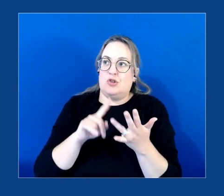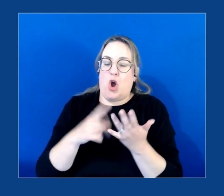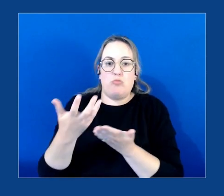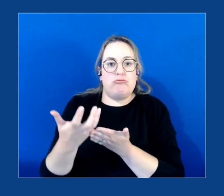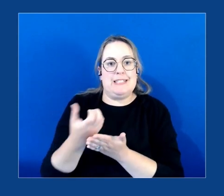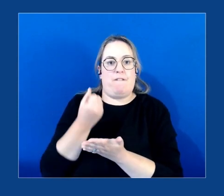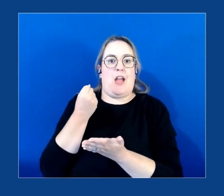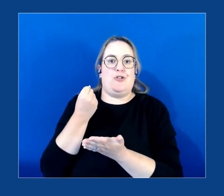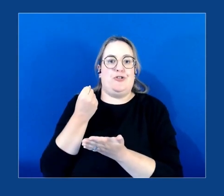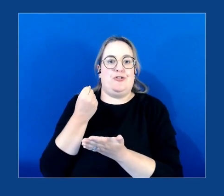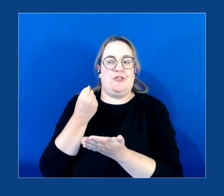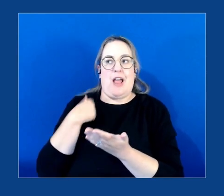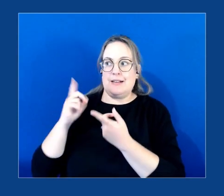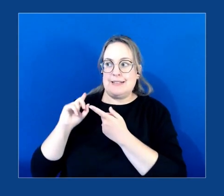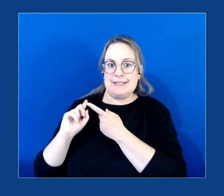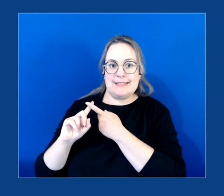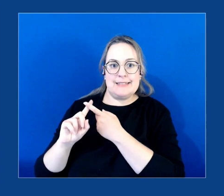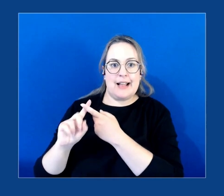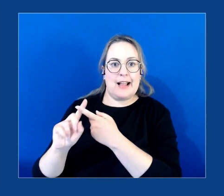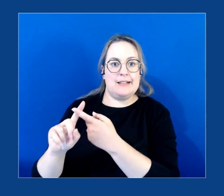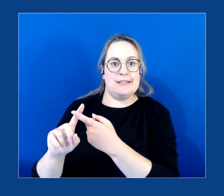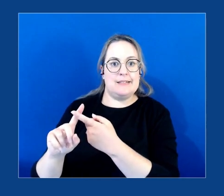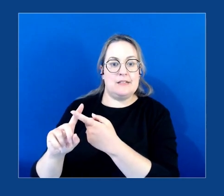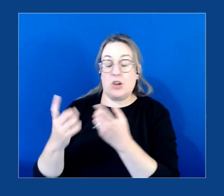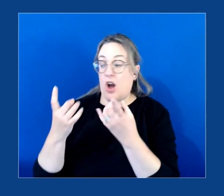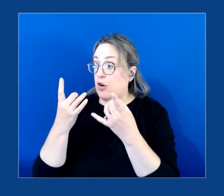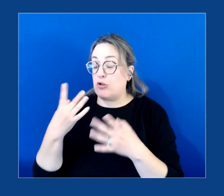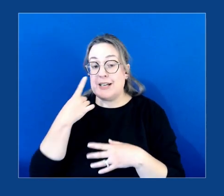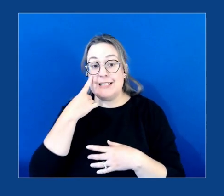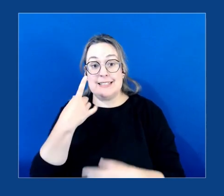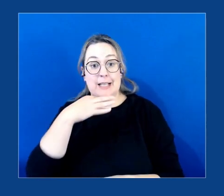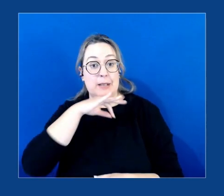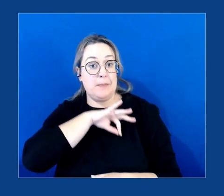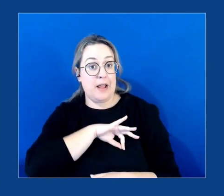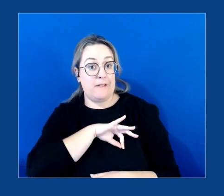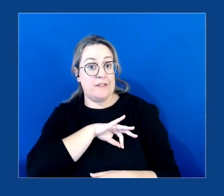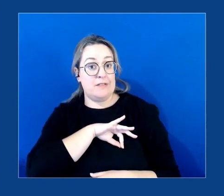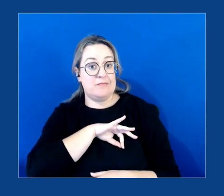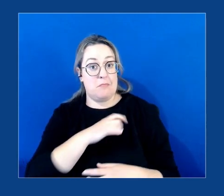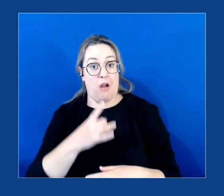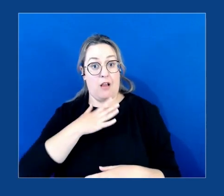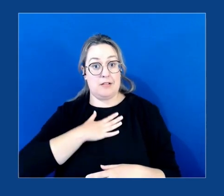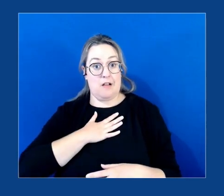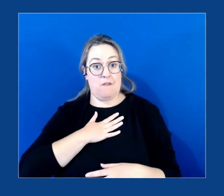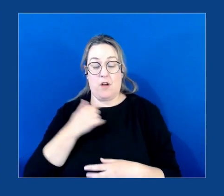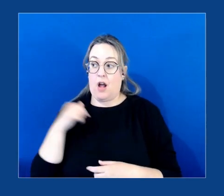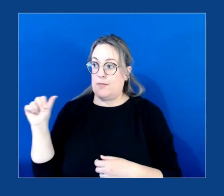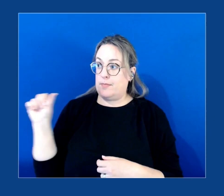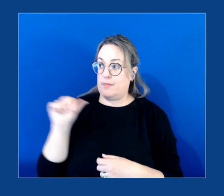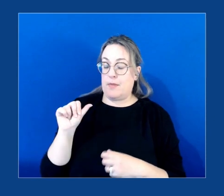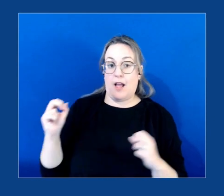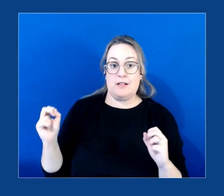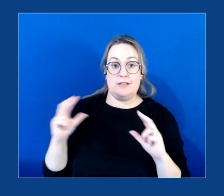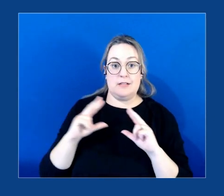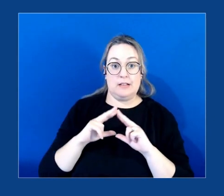and sustainability. I'd already seen some of the benefits of this approach when I'd returned to Sydney, and since have seen